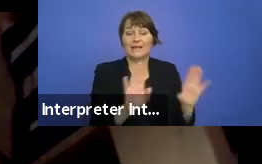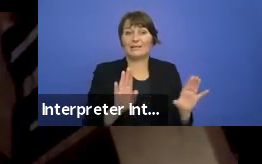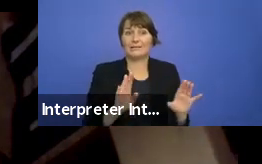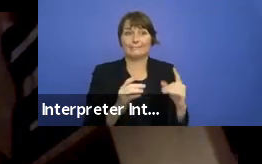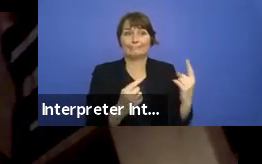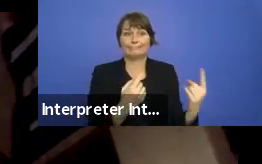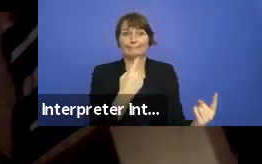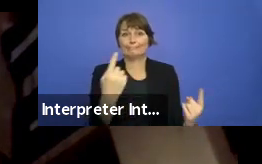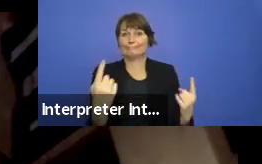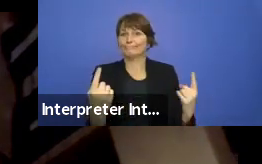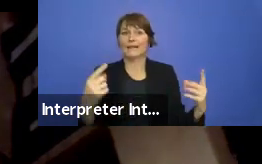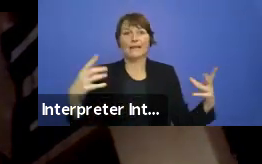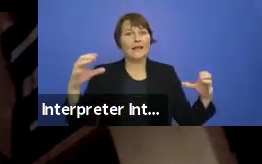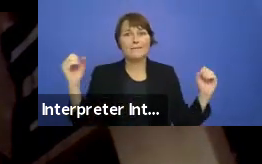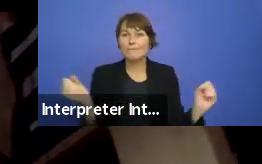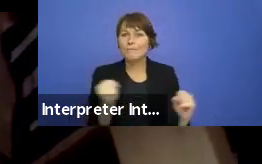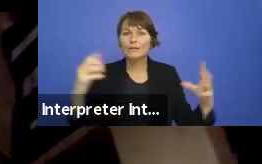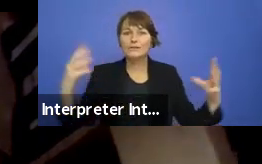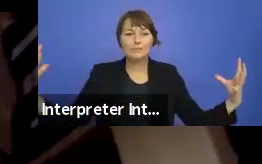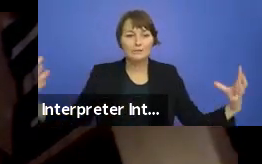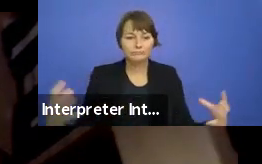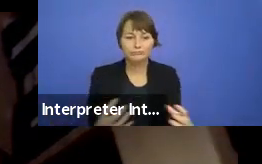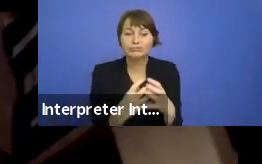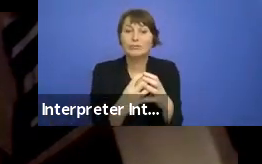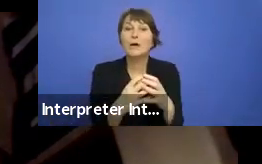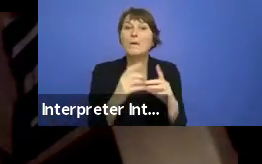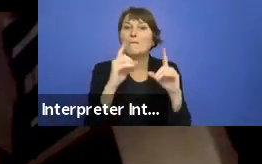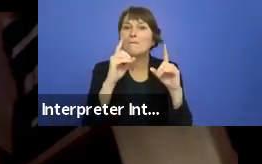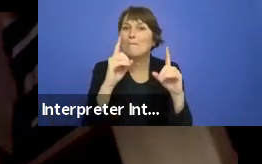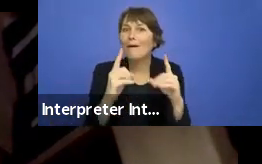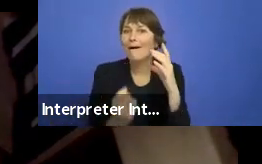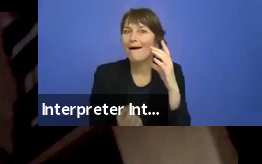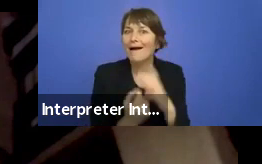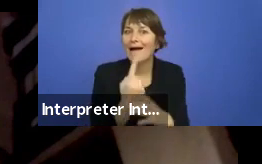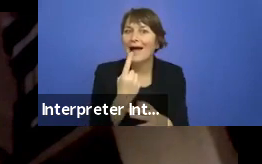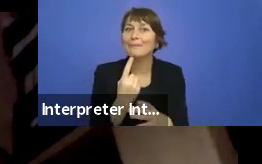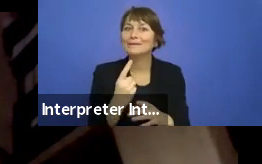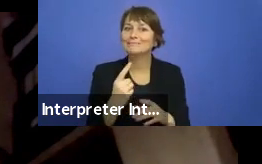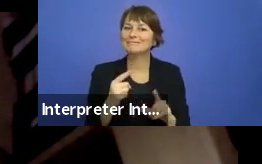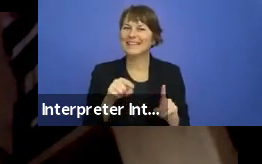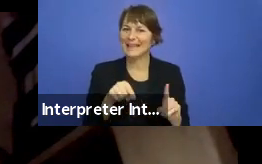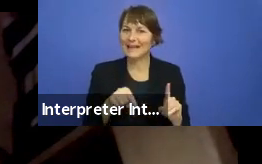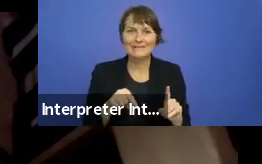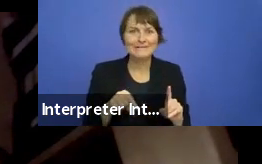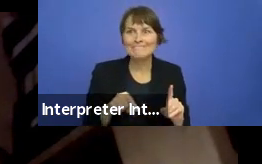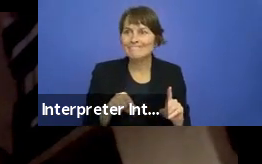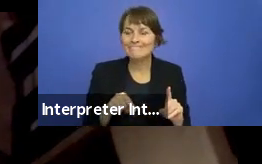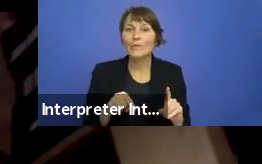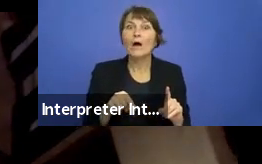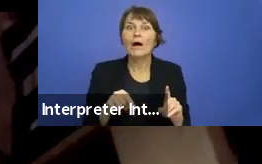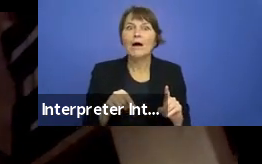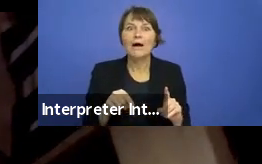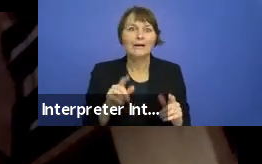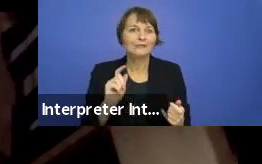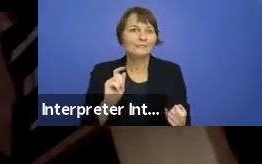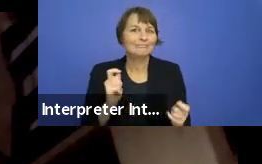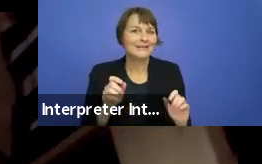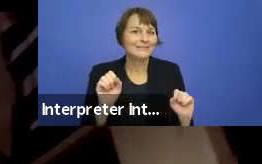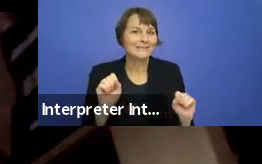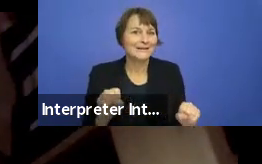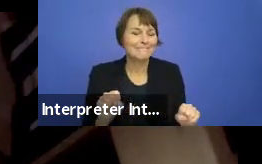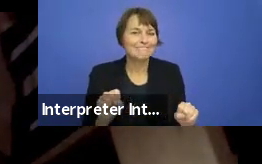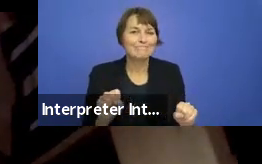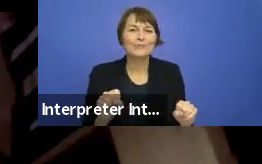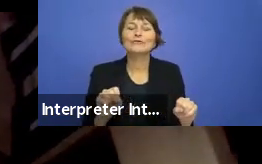Of course, inside the unexpected, the potential for change is hiding. When the dust had settled and